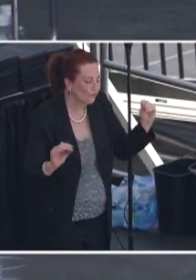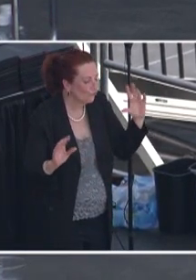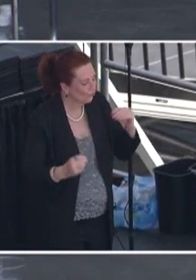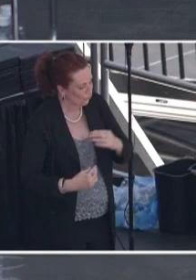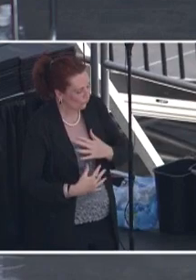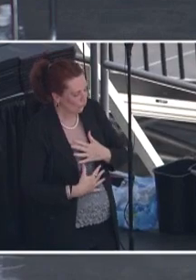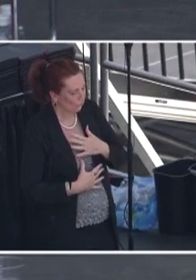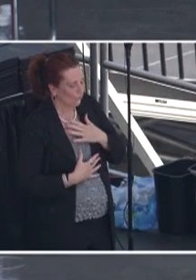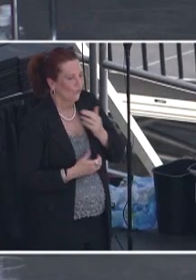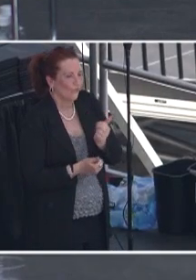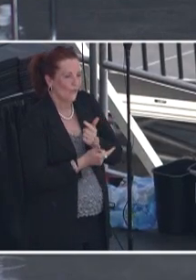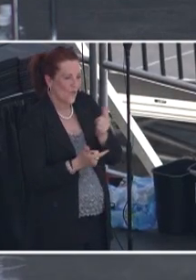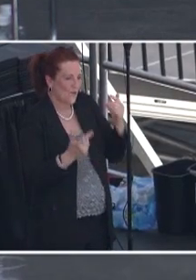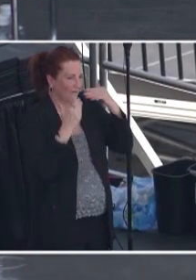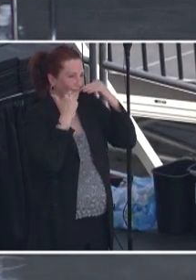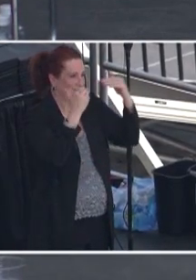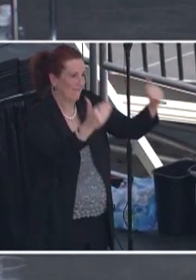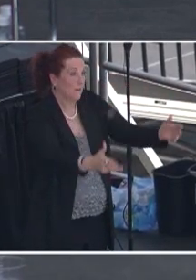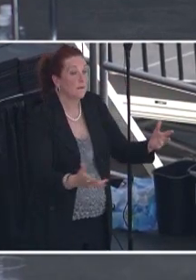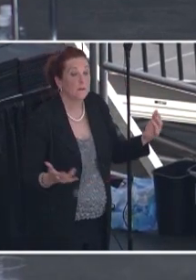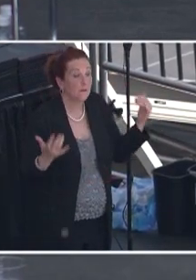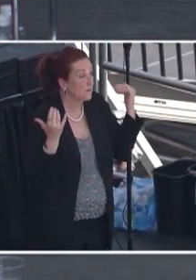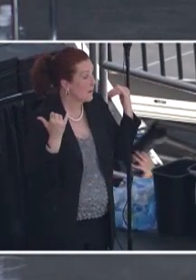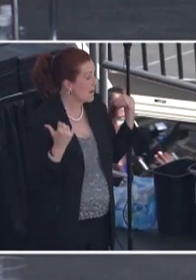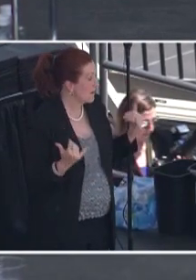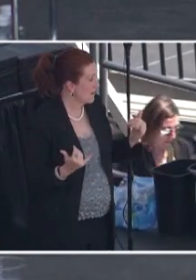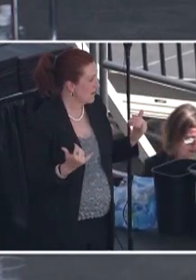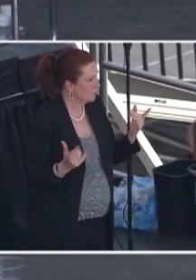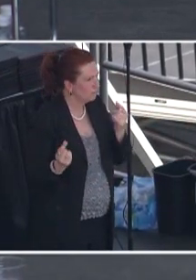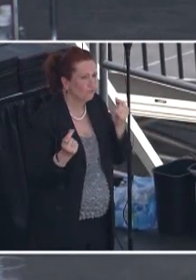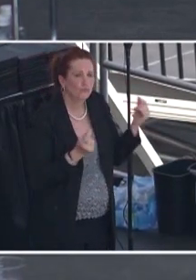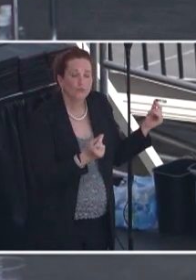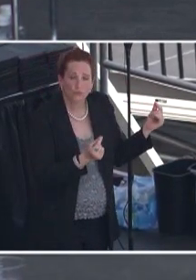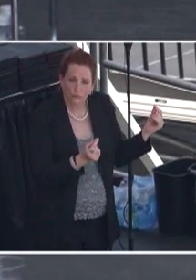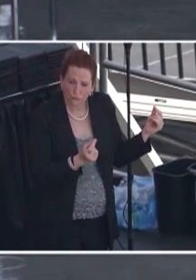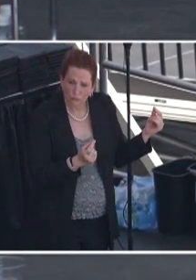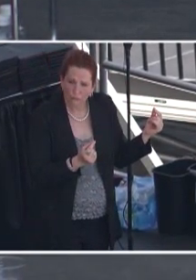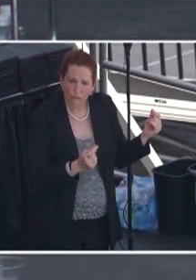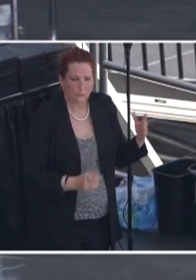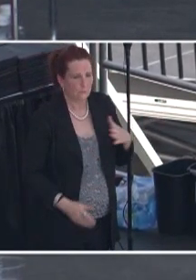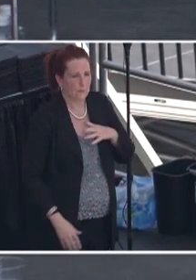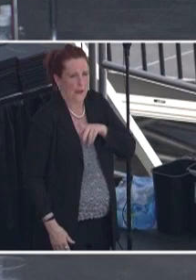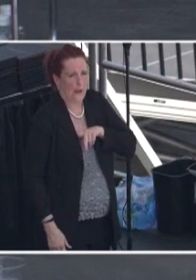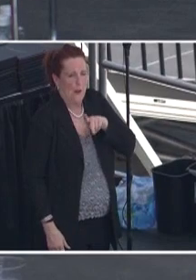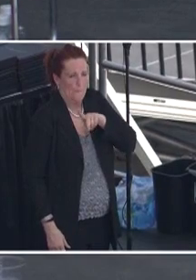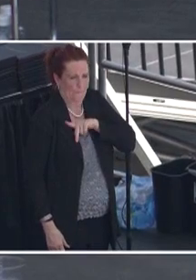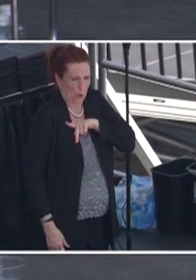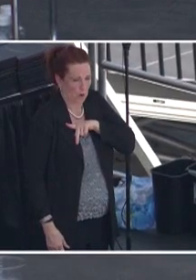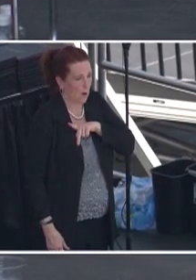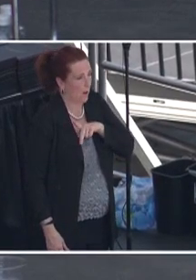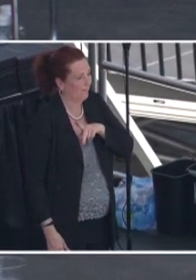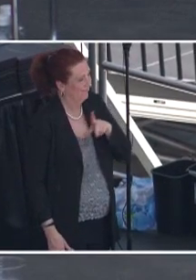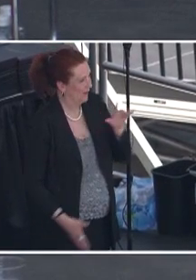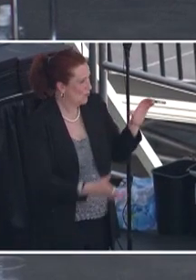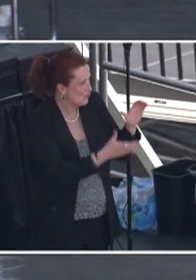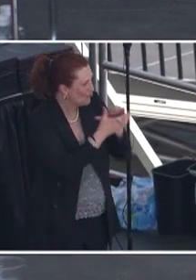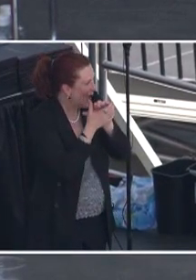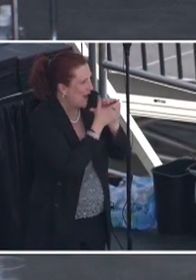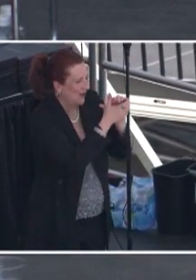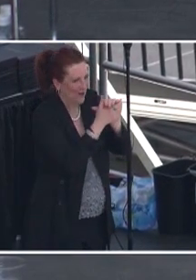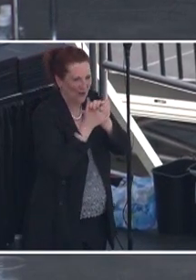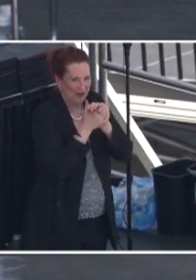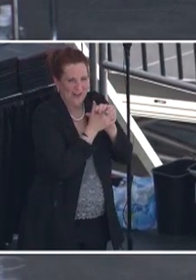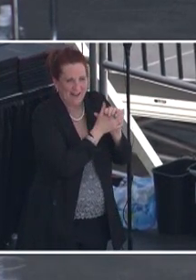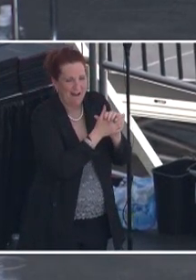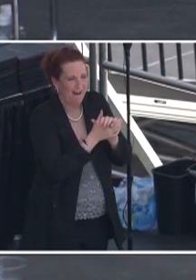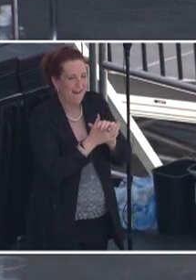I now wish to take this opportunity to extend my personal congratulations and best